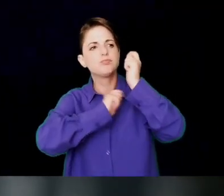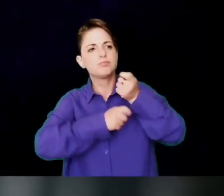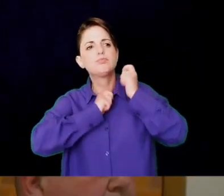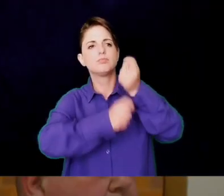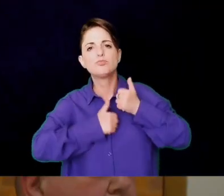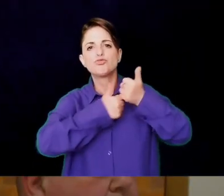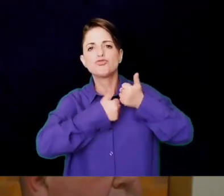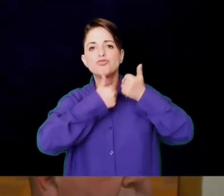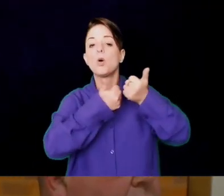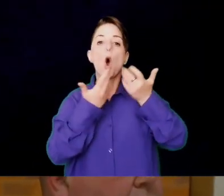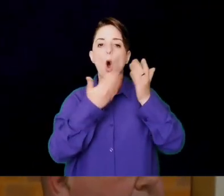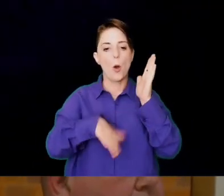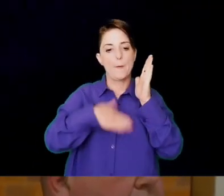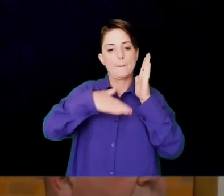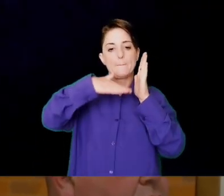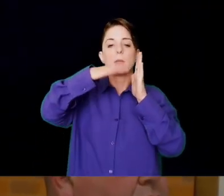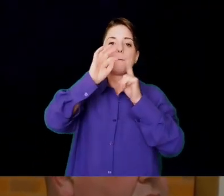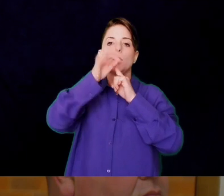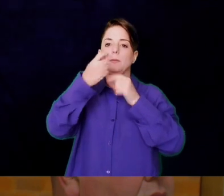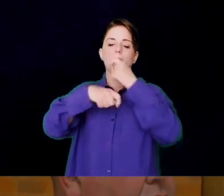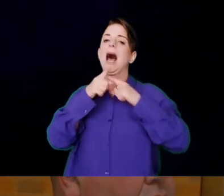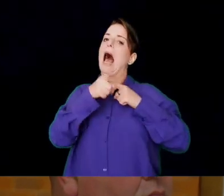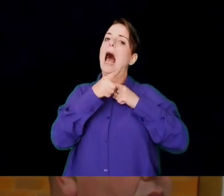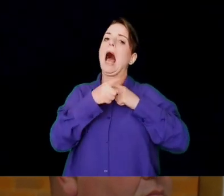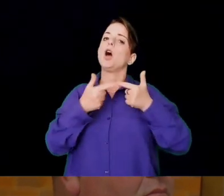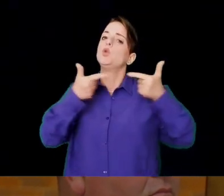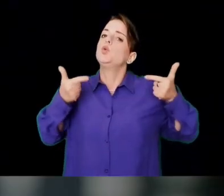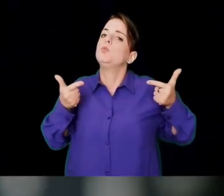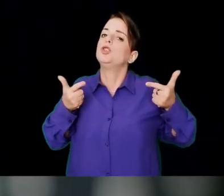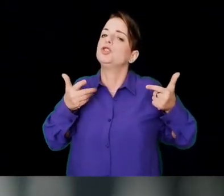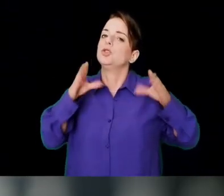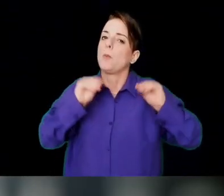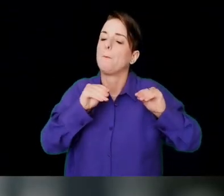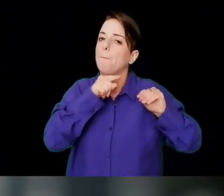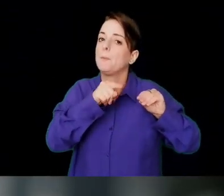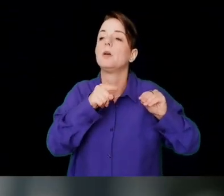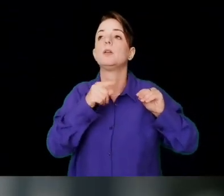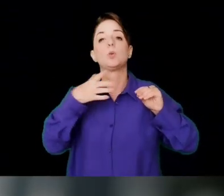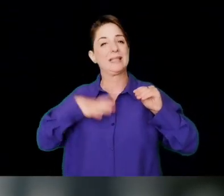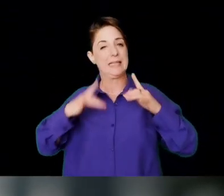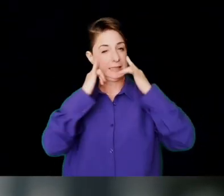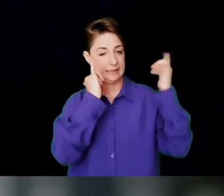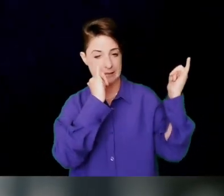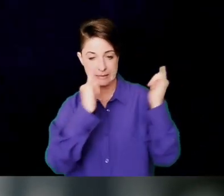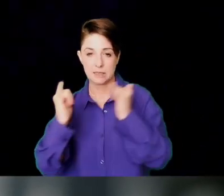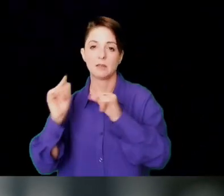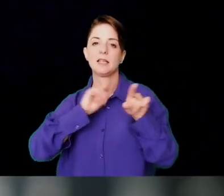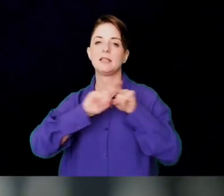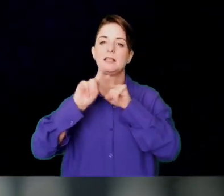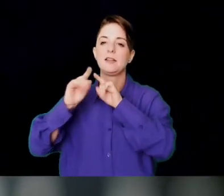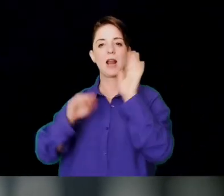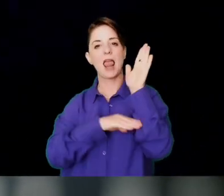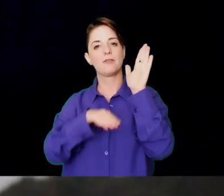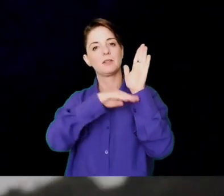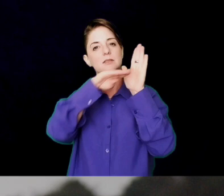there some point where you have too much potting? So the study was set up to experimentally determine what the impact of different levels of potting